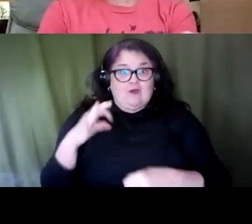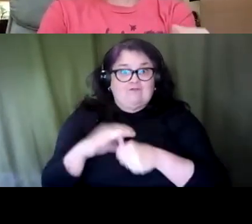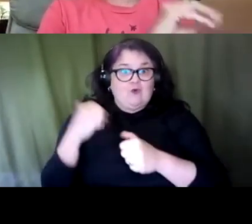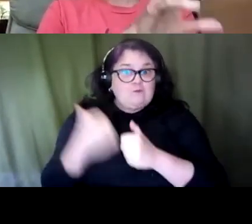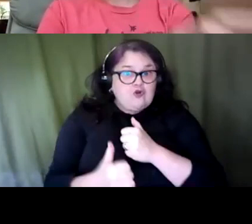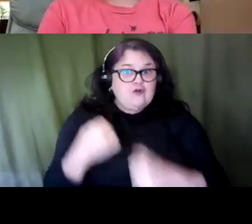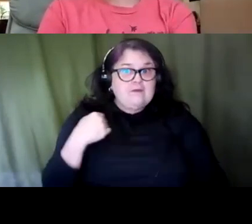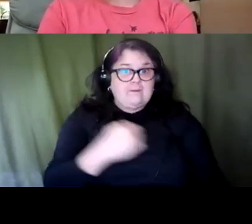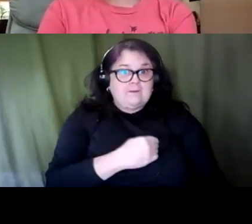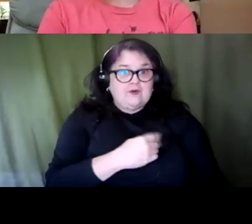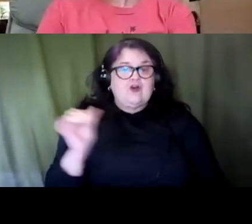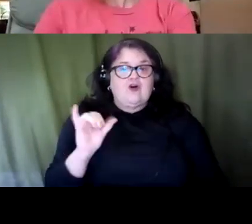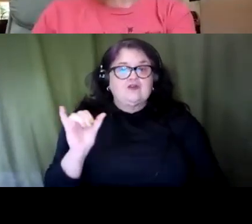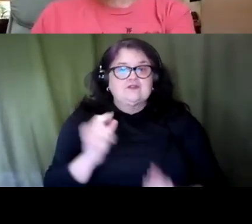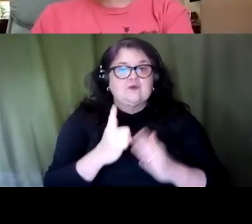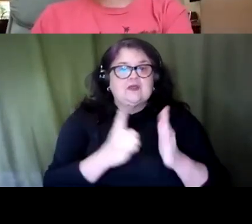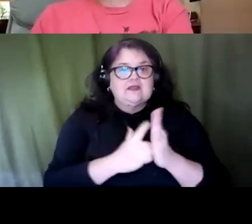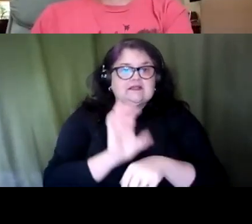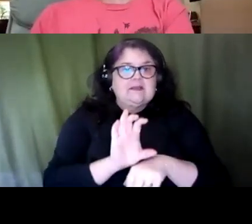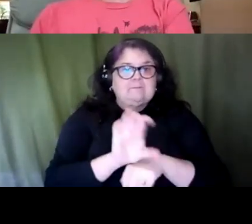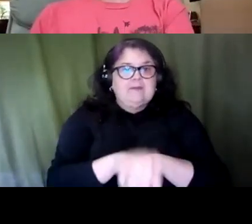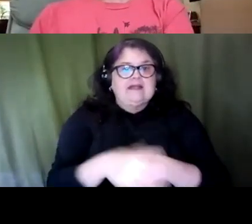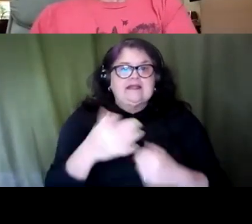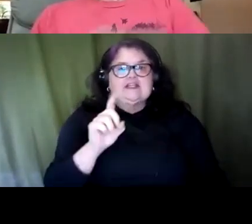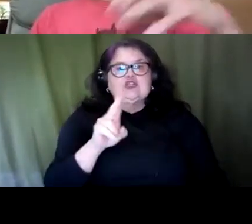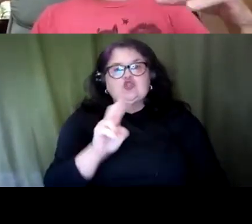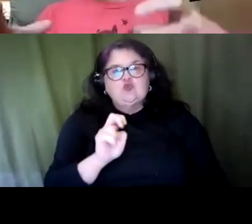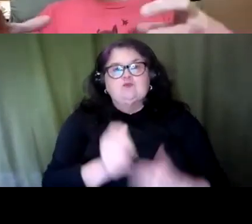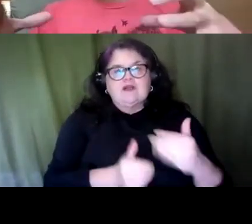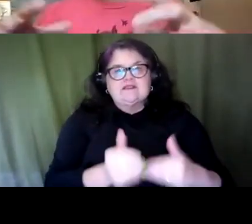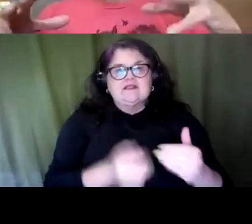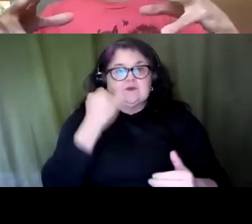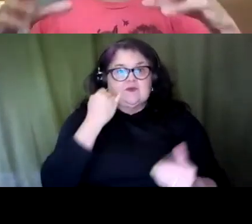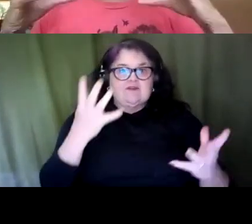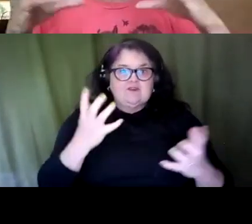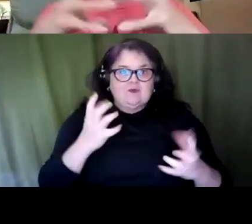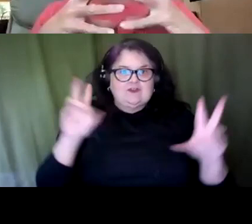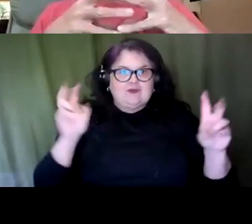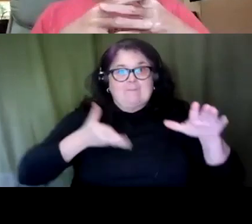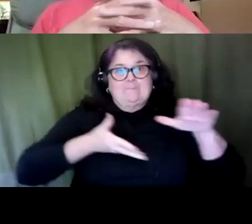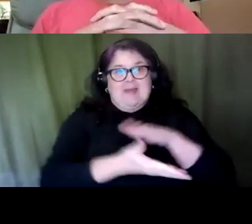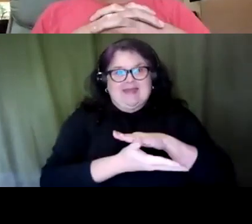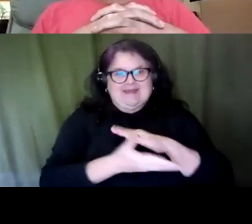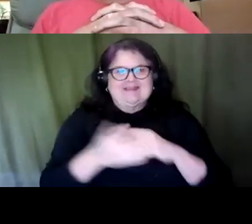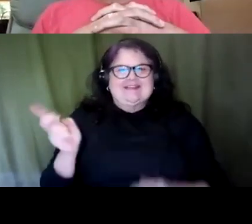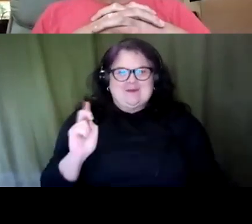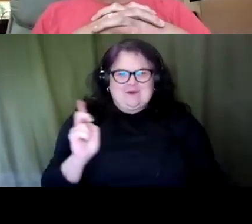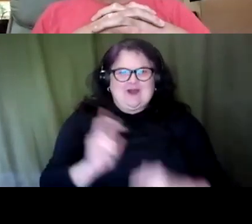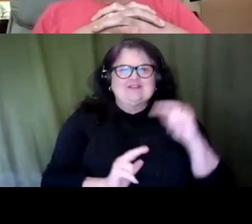There's also legally mandated due process. So if you really want to bake the democratic structure into